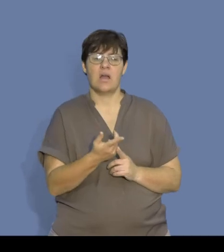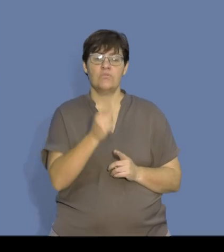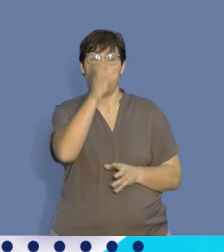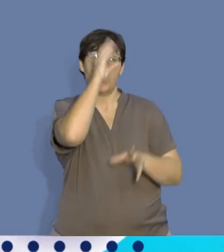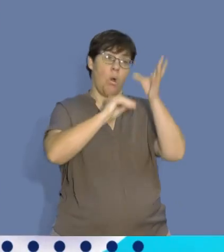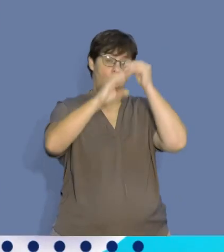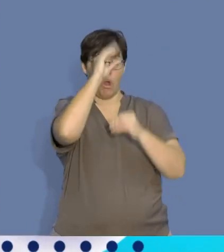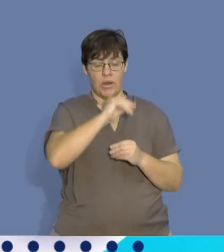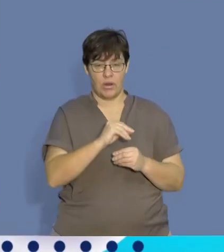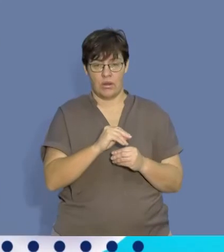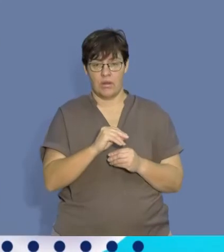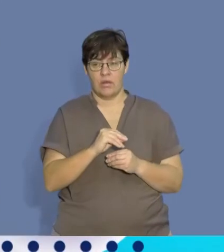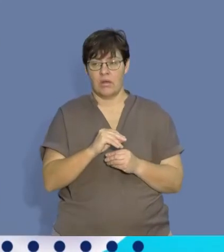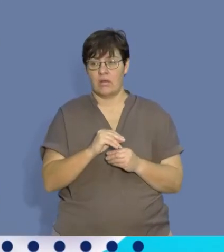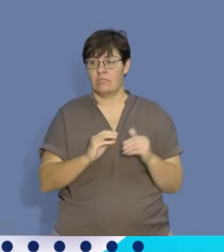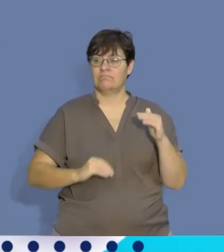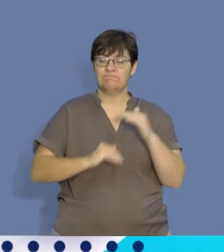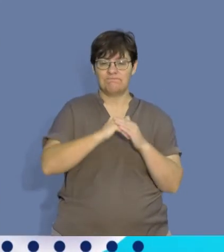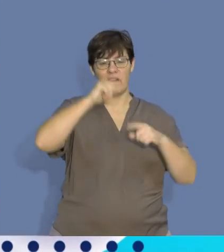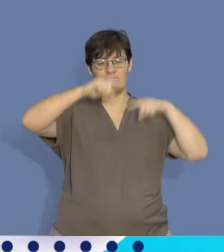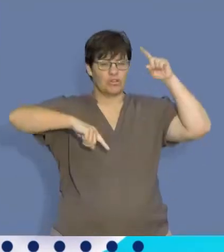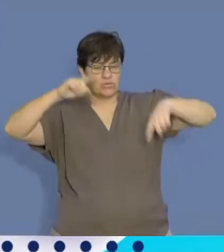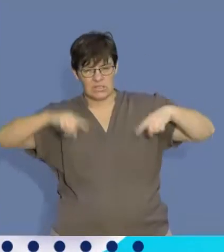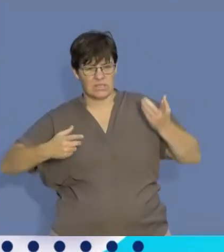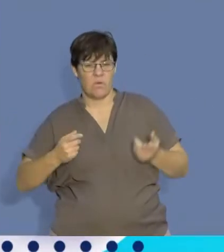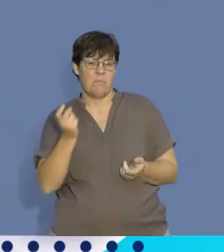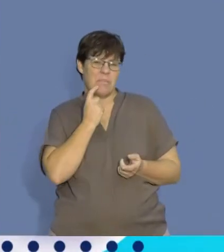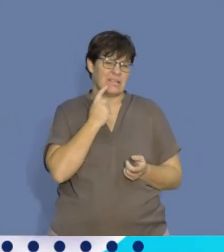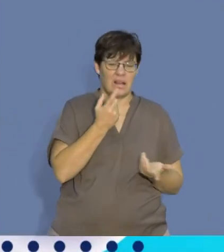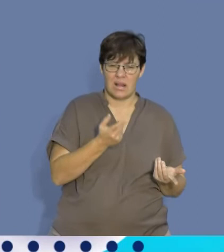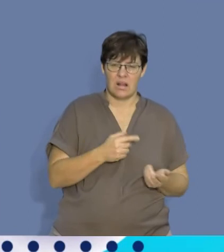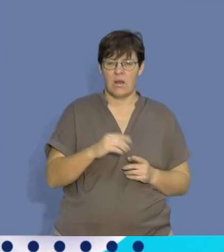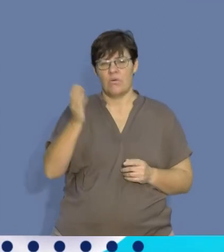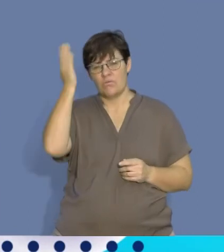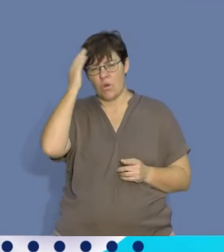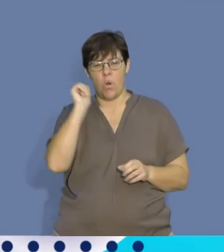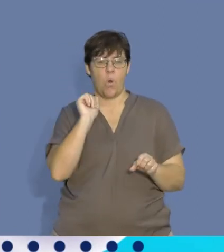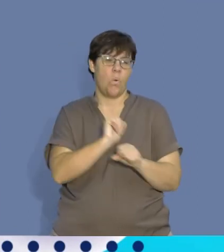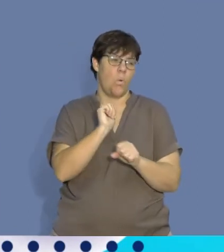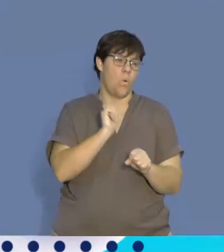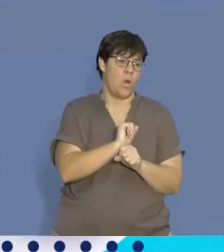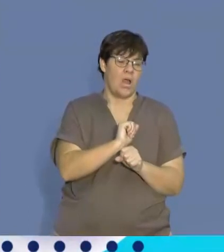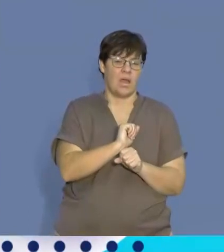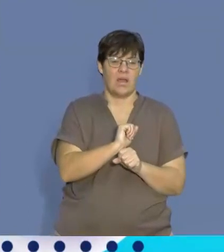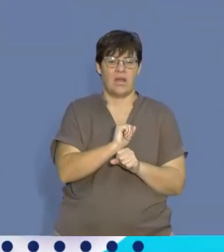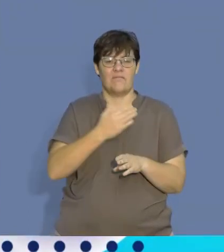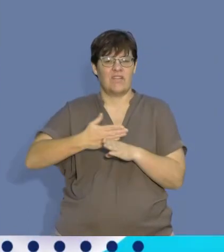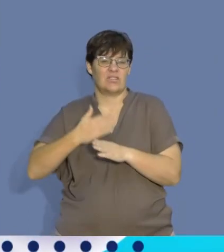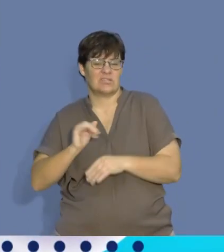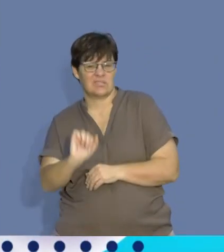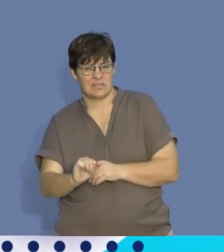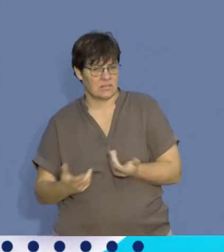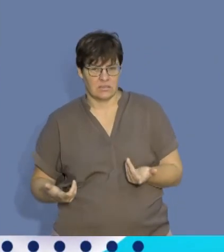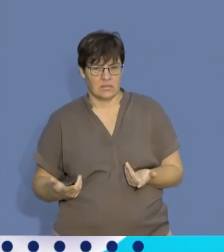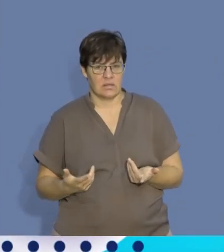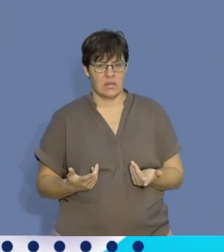learn the threshold frequencies of different metals. You do not need to learn their work functions. That's information that either